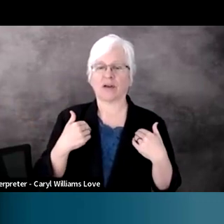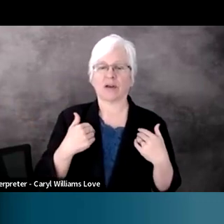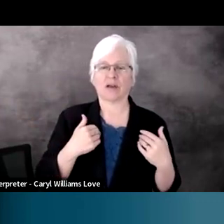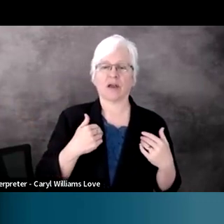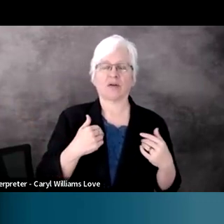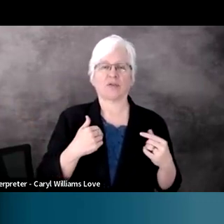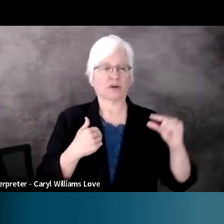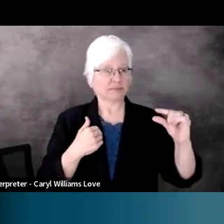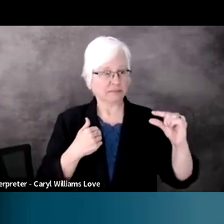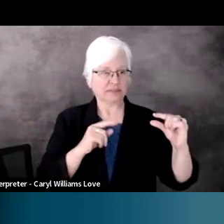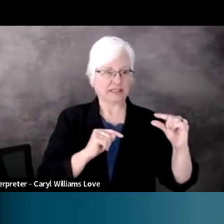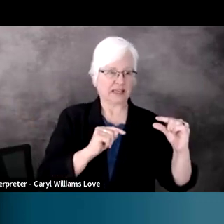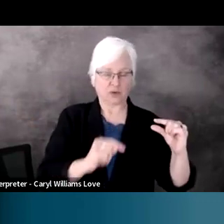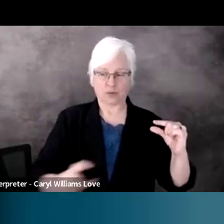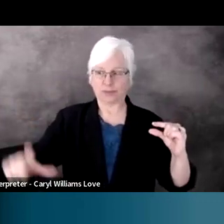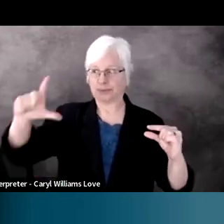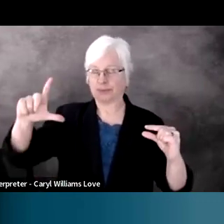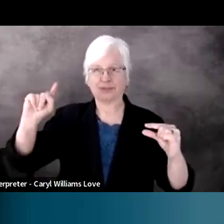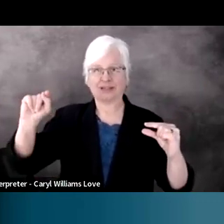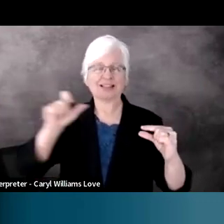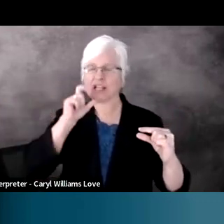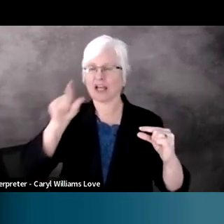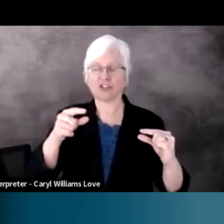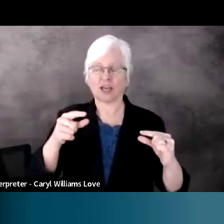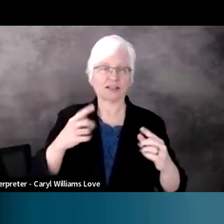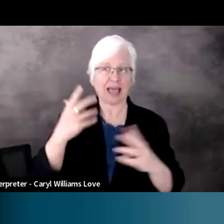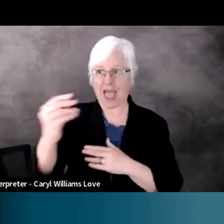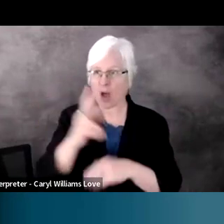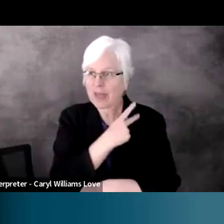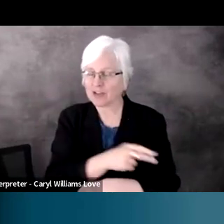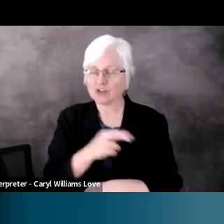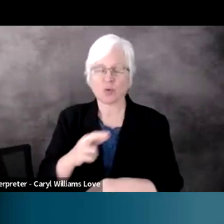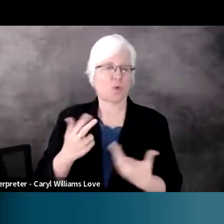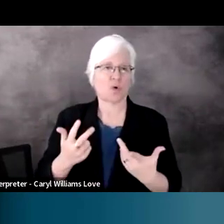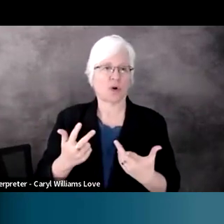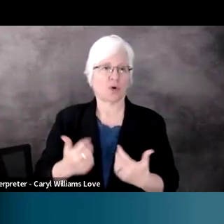T, like it's not just residential or outpatient care, but also harm reduction services.